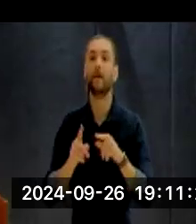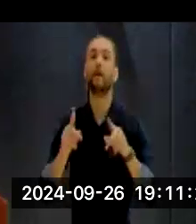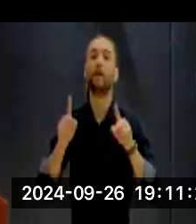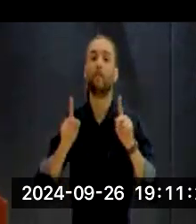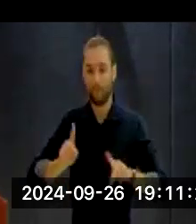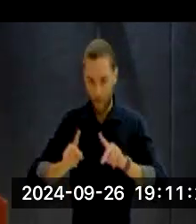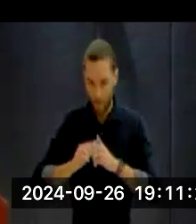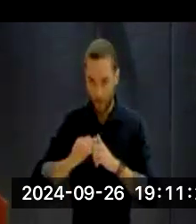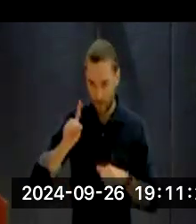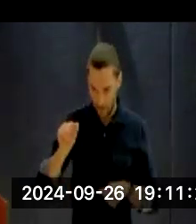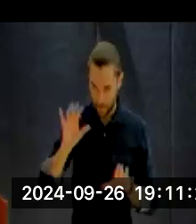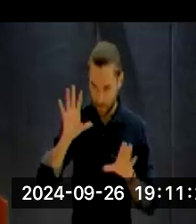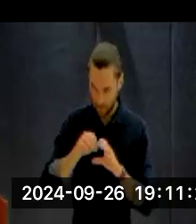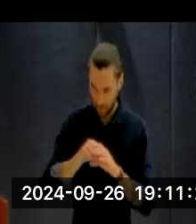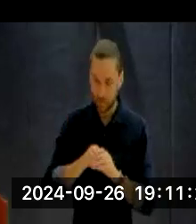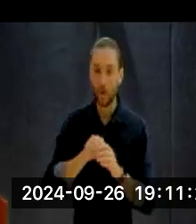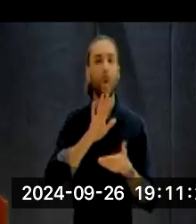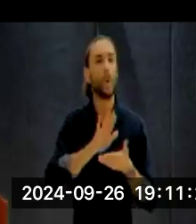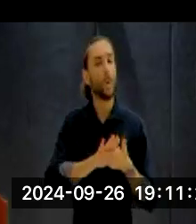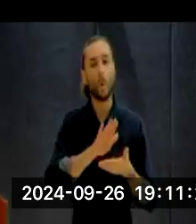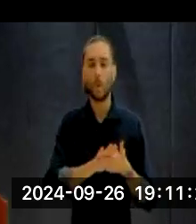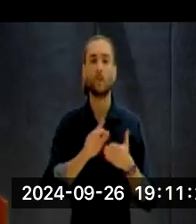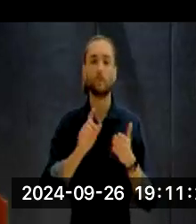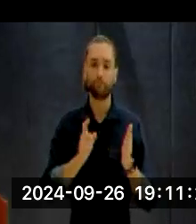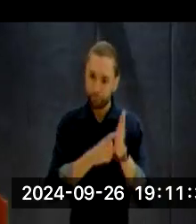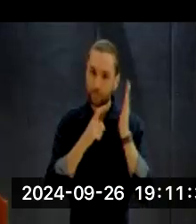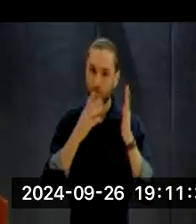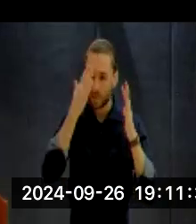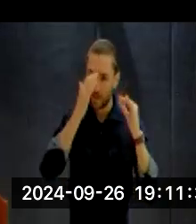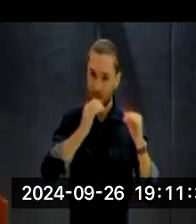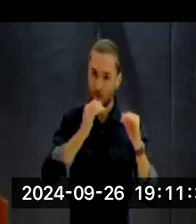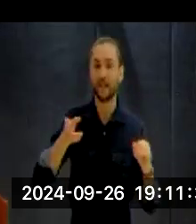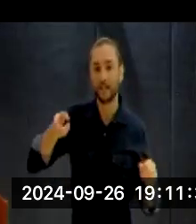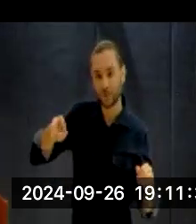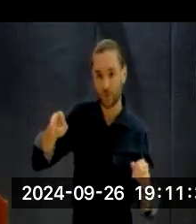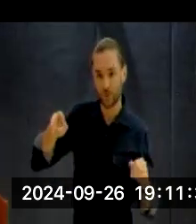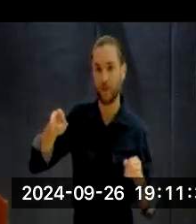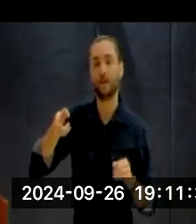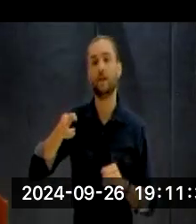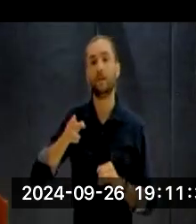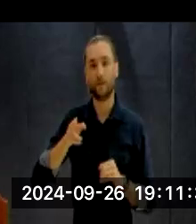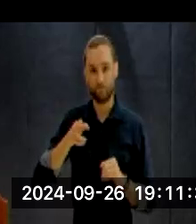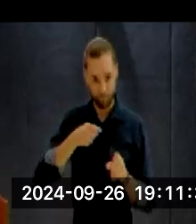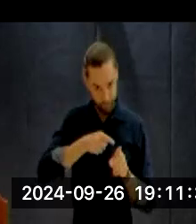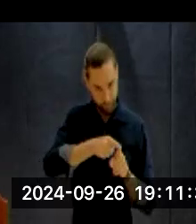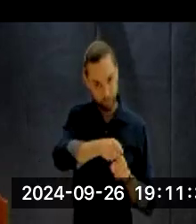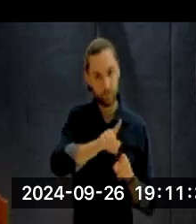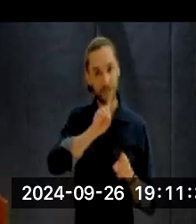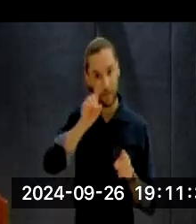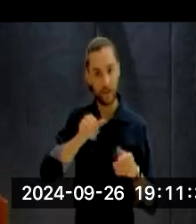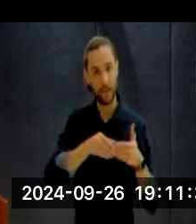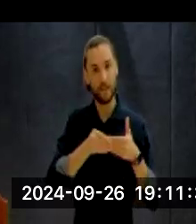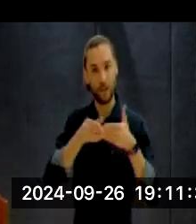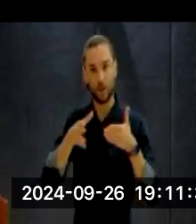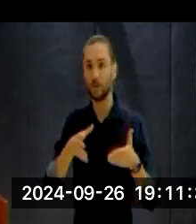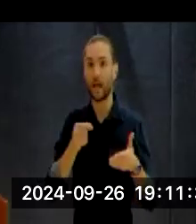disabilities. Schools are supposed to be teaching history that of disability leaders, and they're